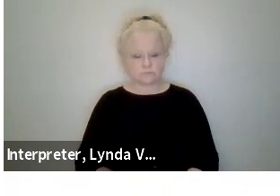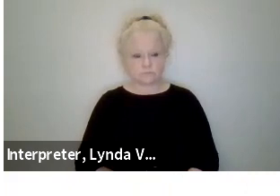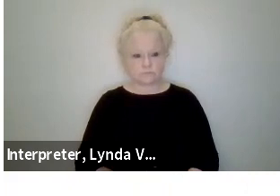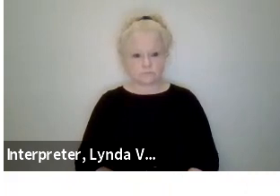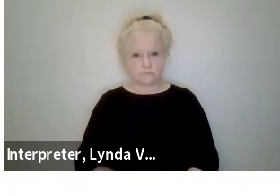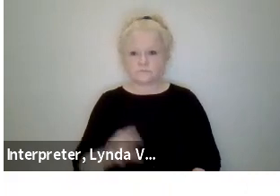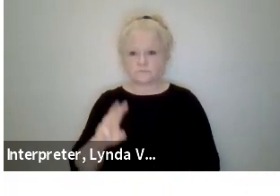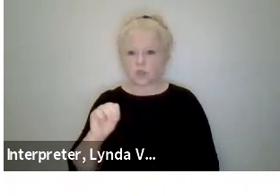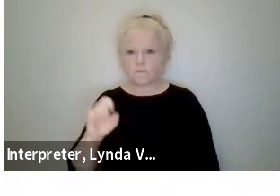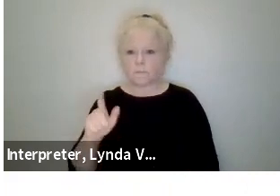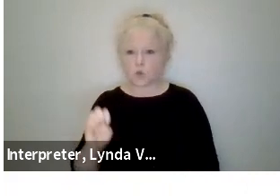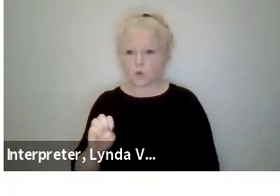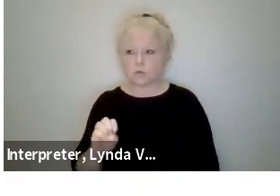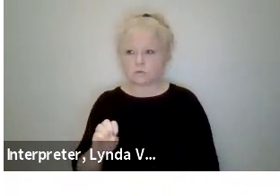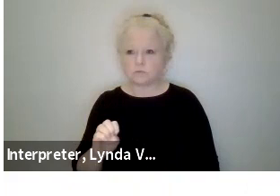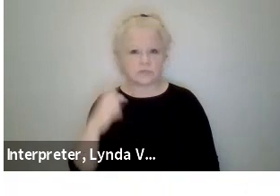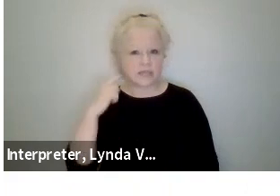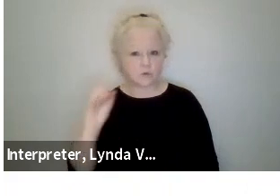You got muted there, Tyler.